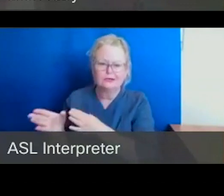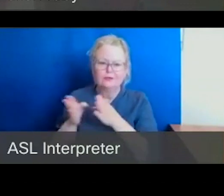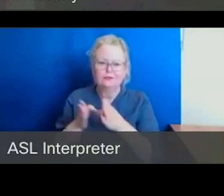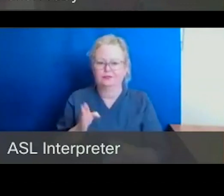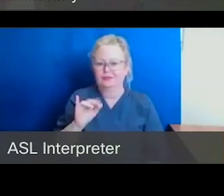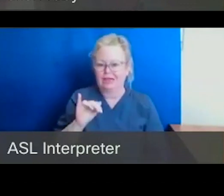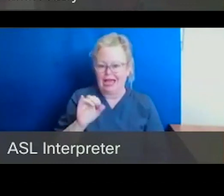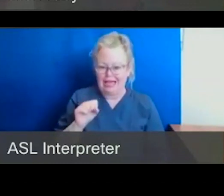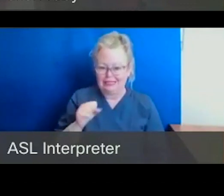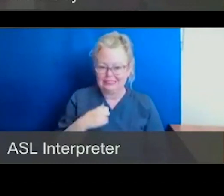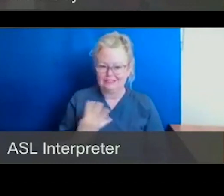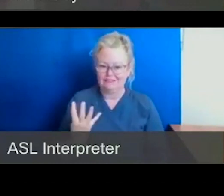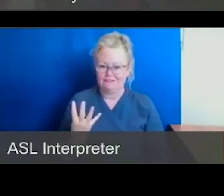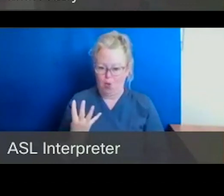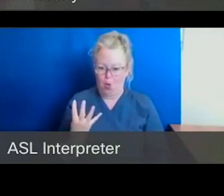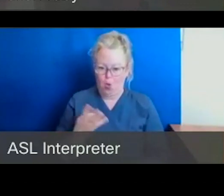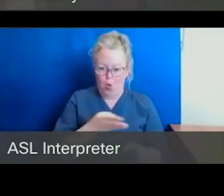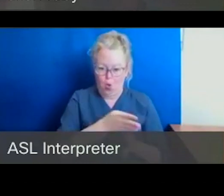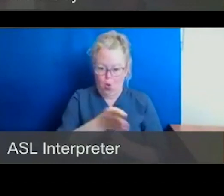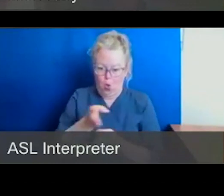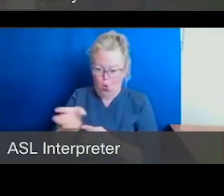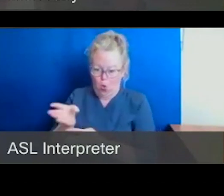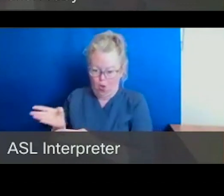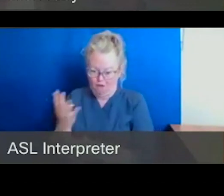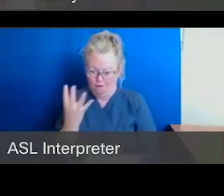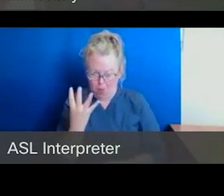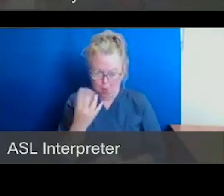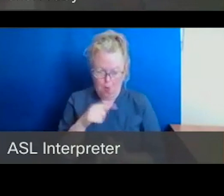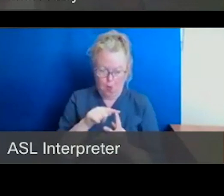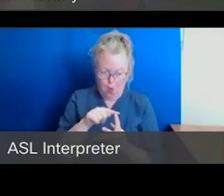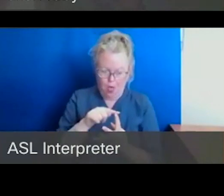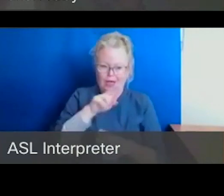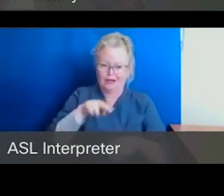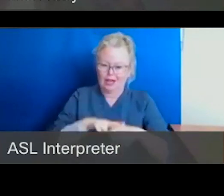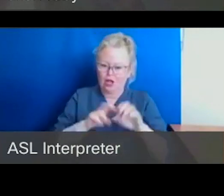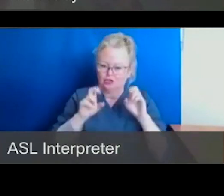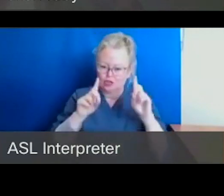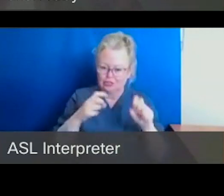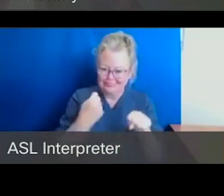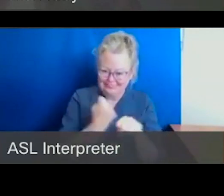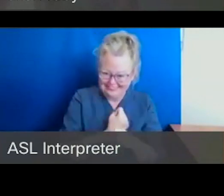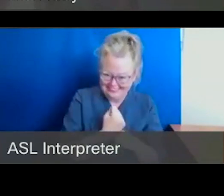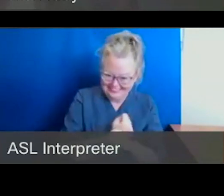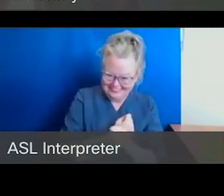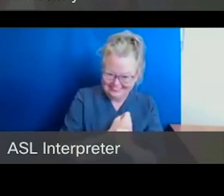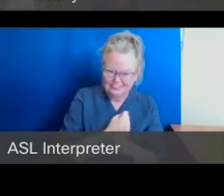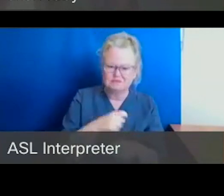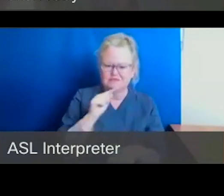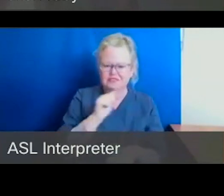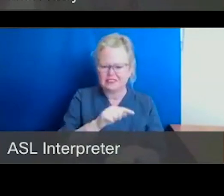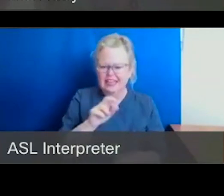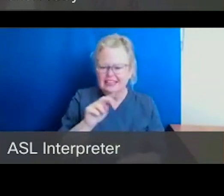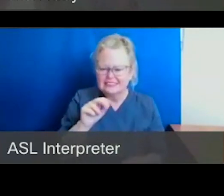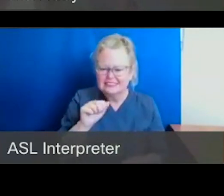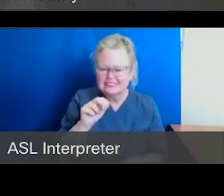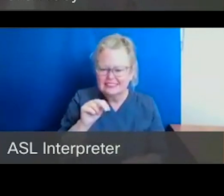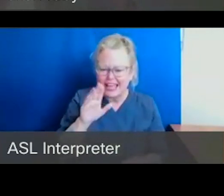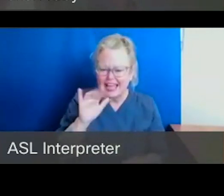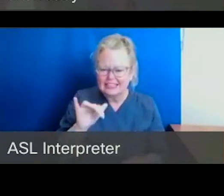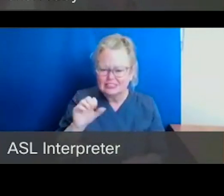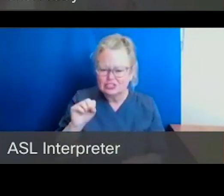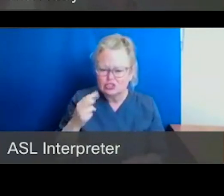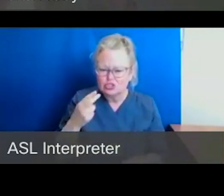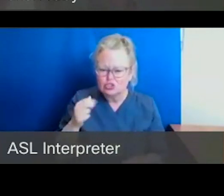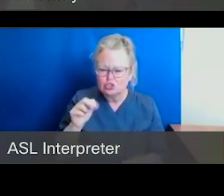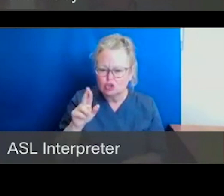of 4 centers: the National Center for Education Statistics. This is where Nancy Sharkey is from, in charge